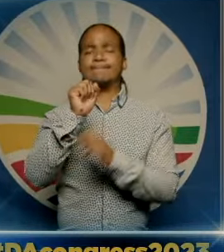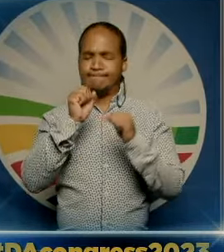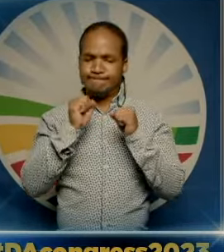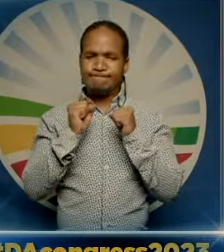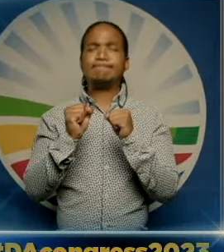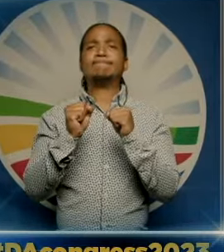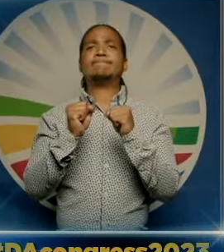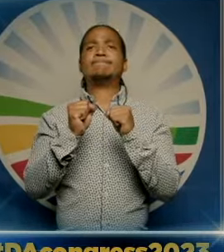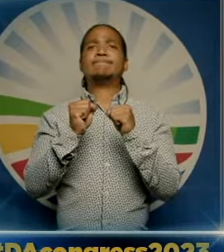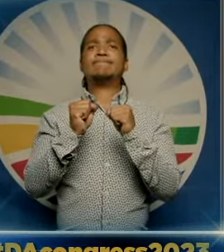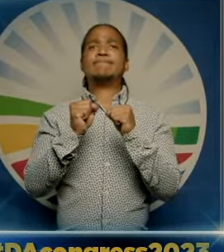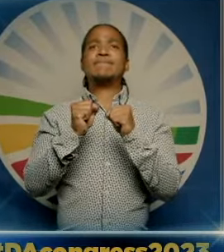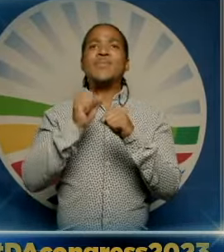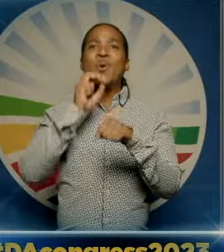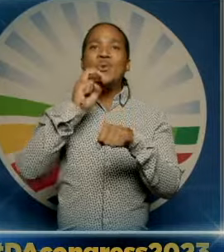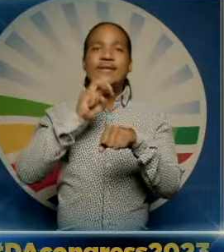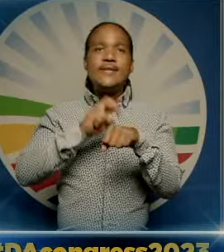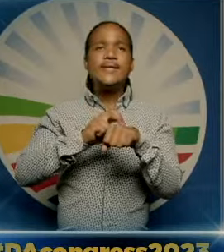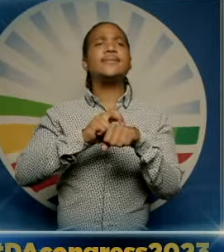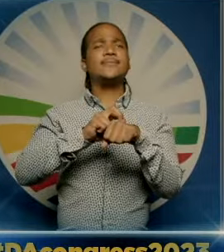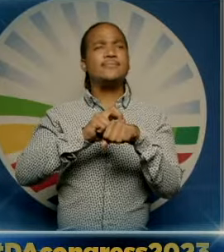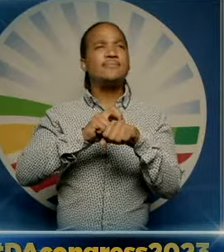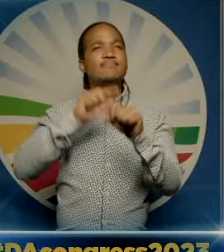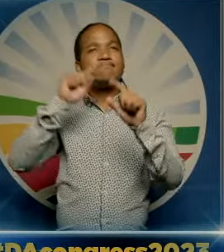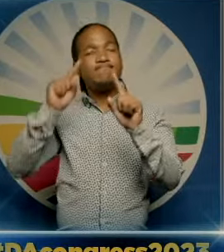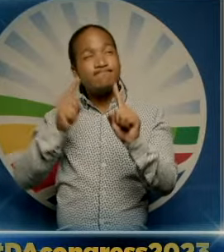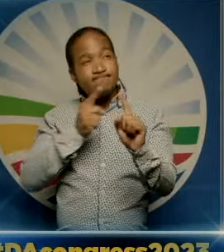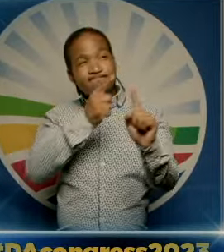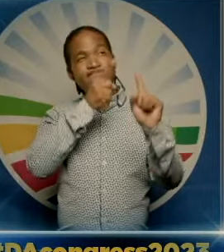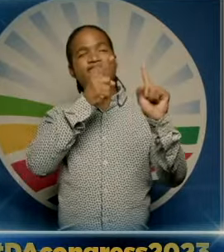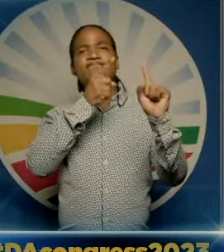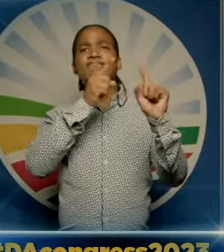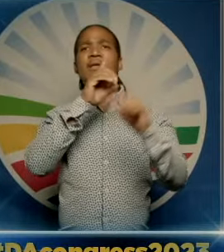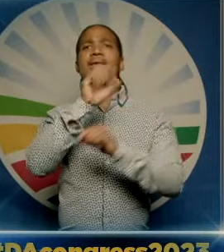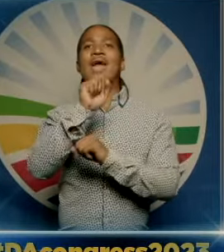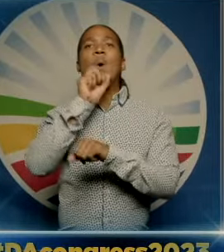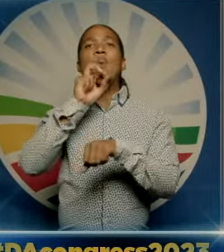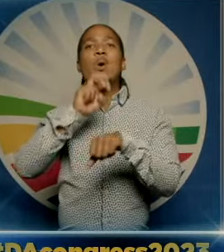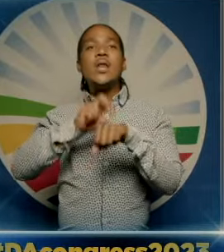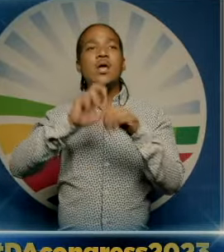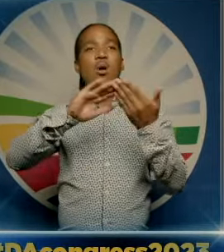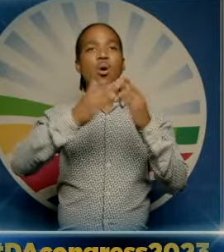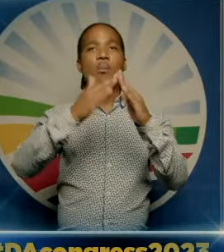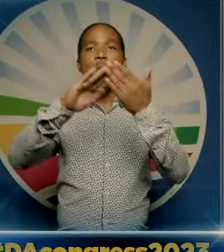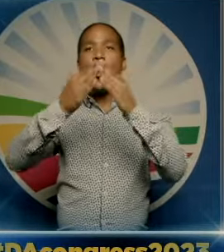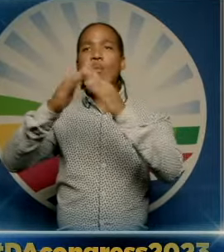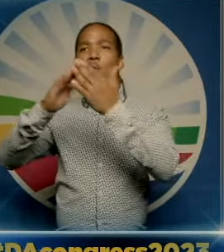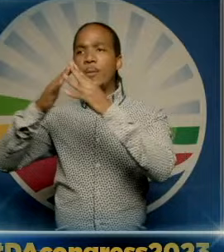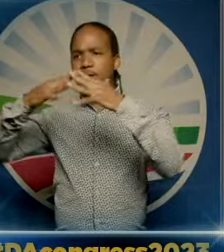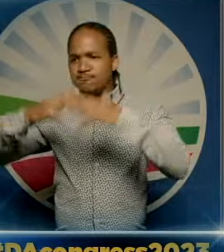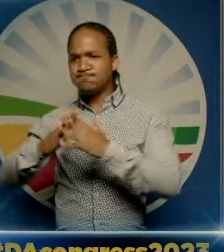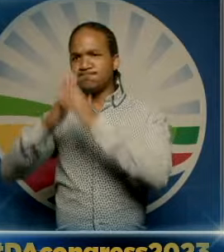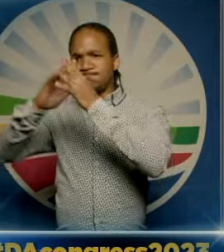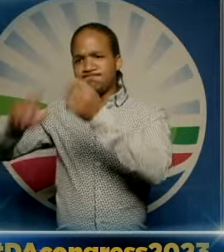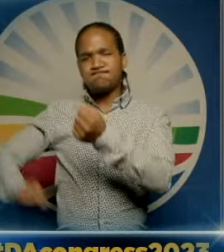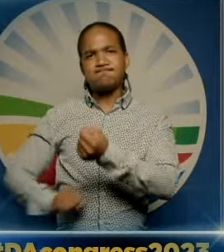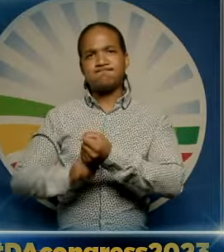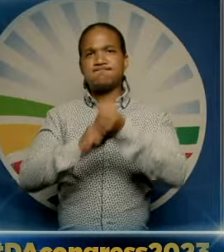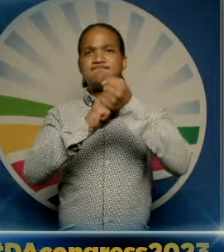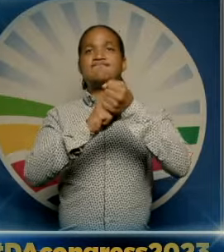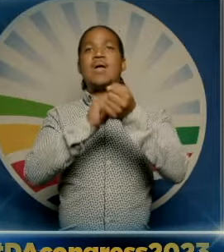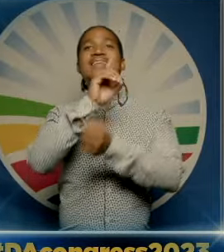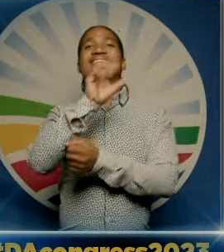why we need a determined DA. This is why we need communities to unite behind the DA. We need a party